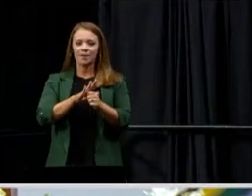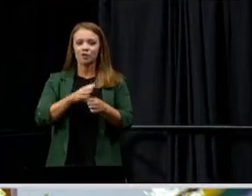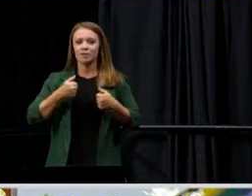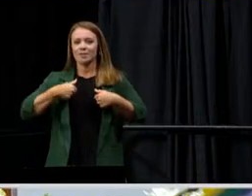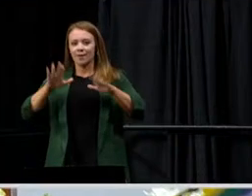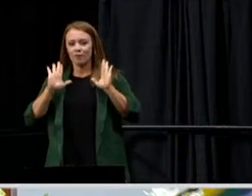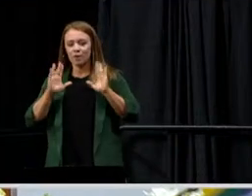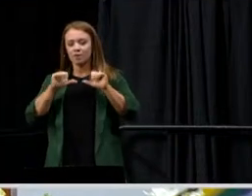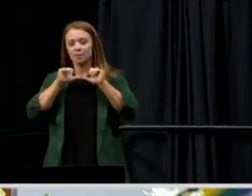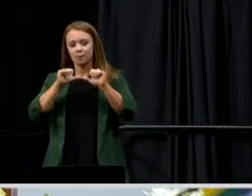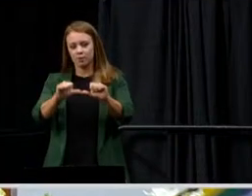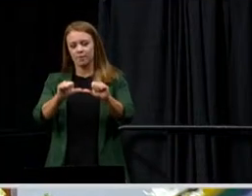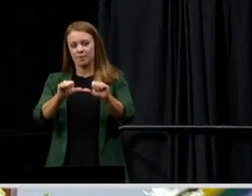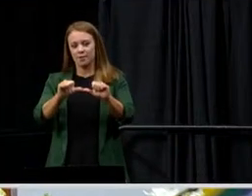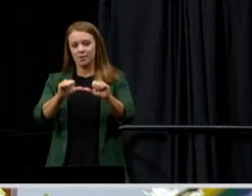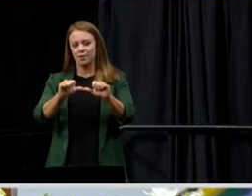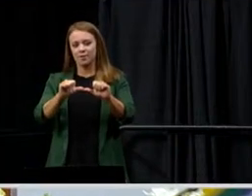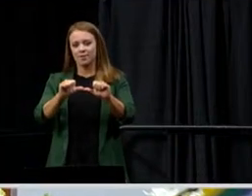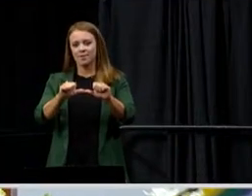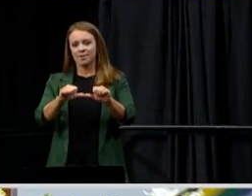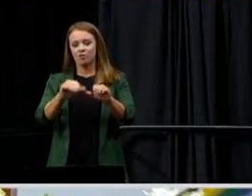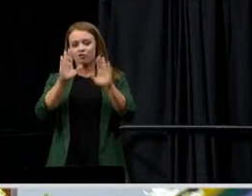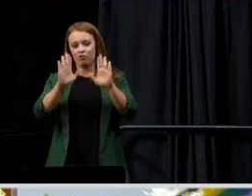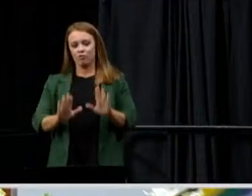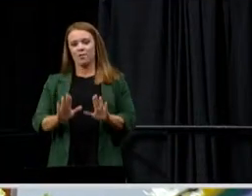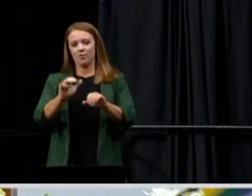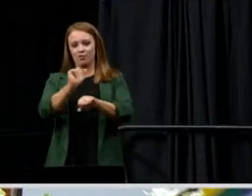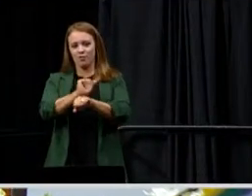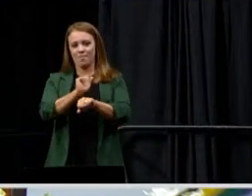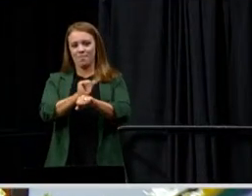and perseverance. Great job.